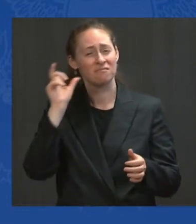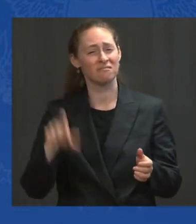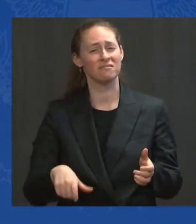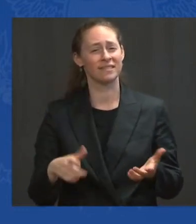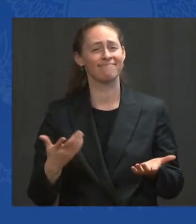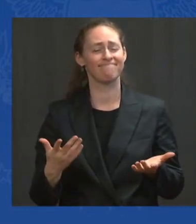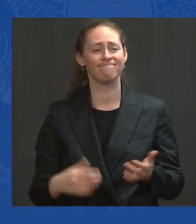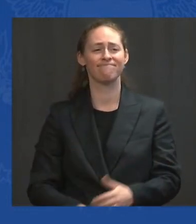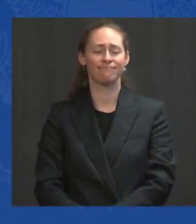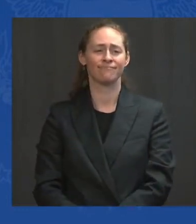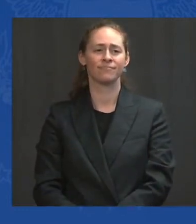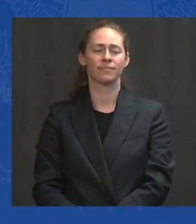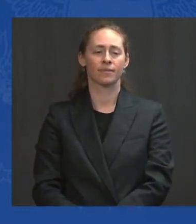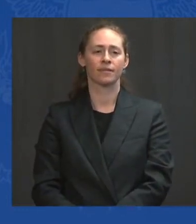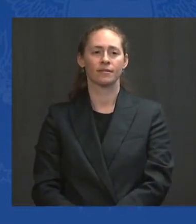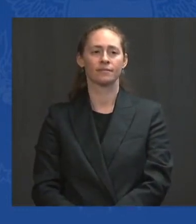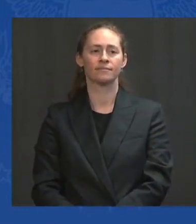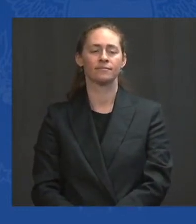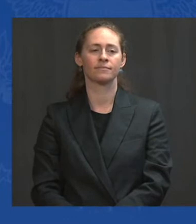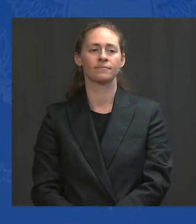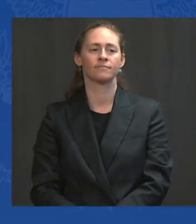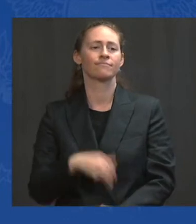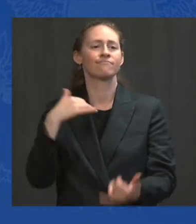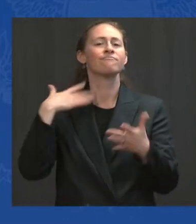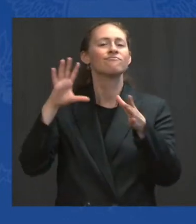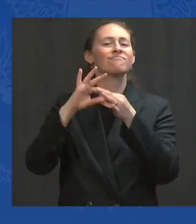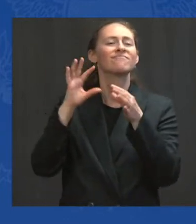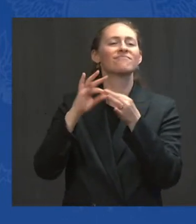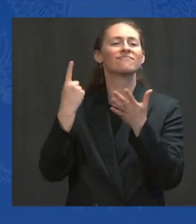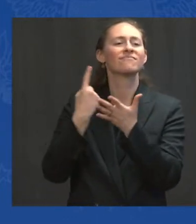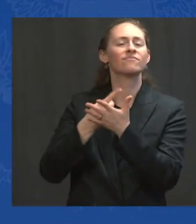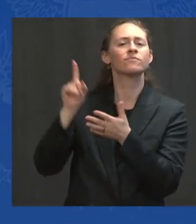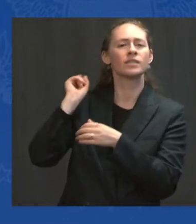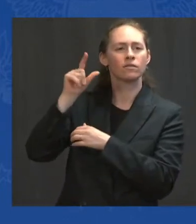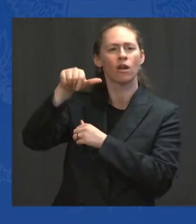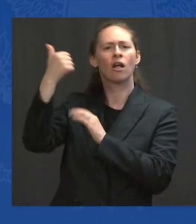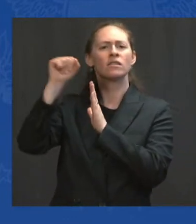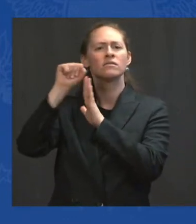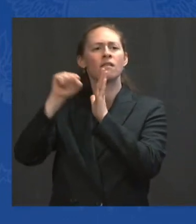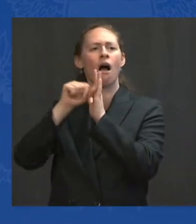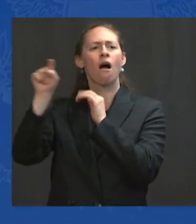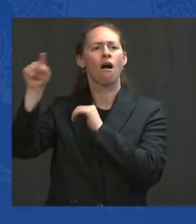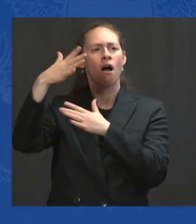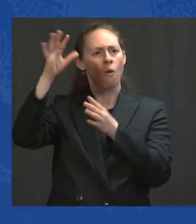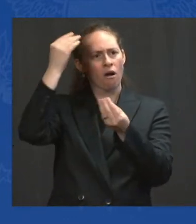last week, preliminary data from several states over the last few months suggest that